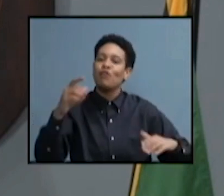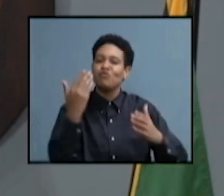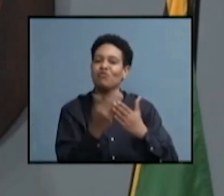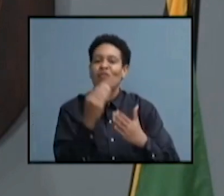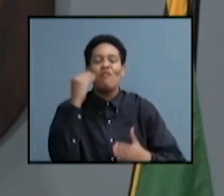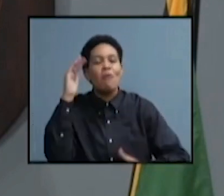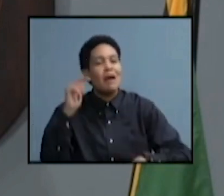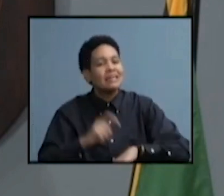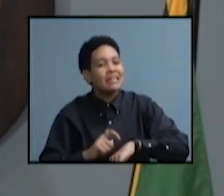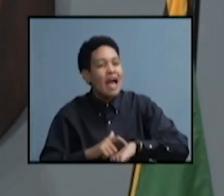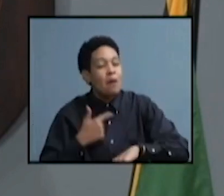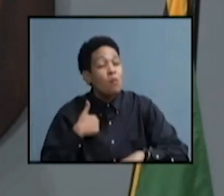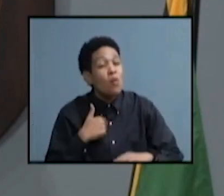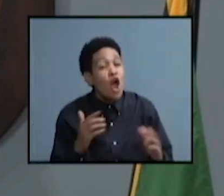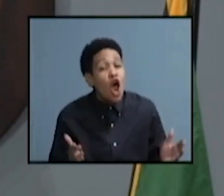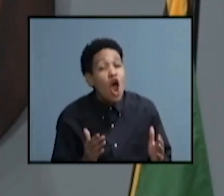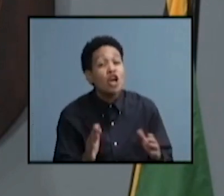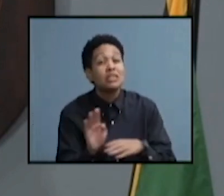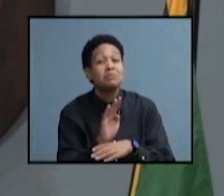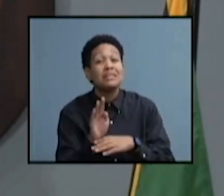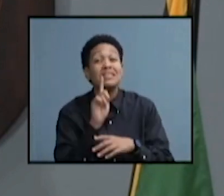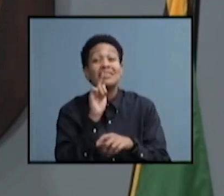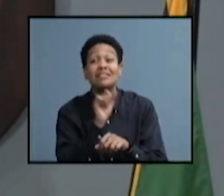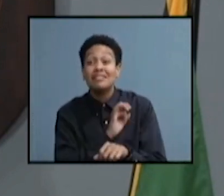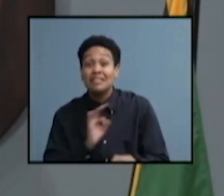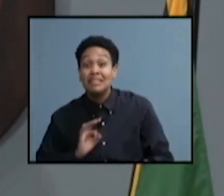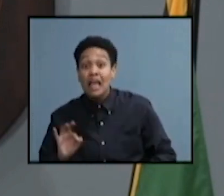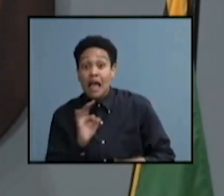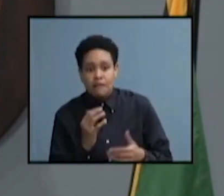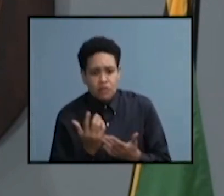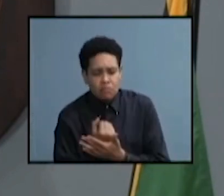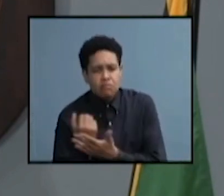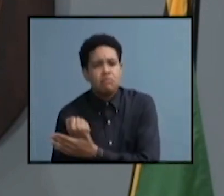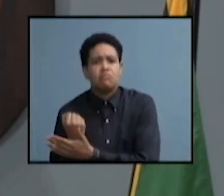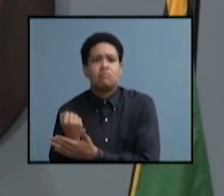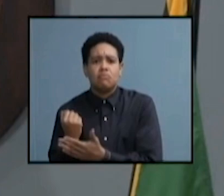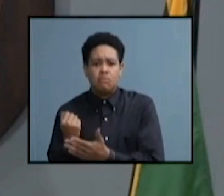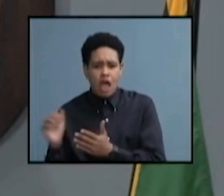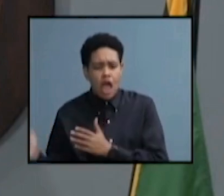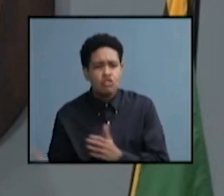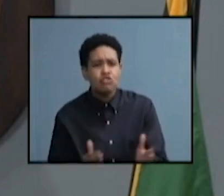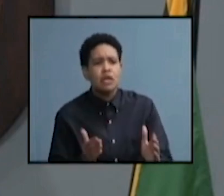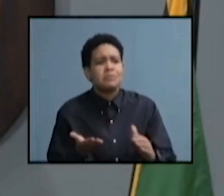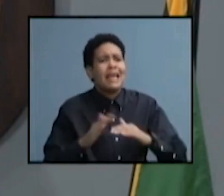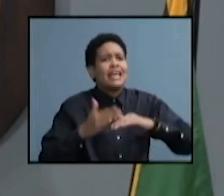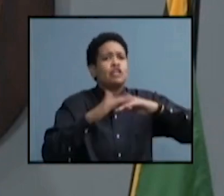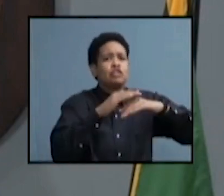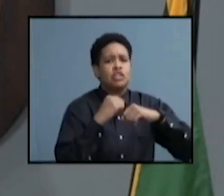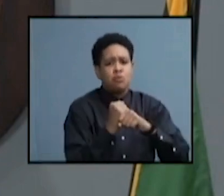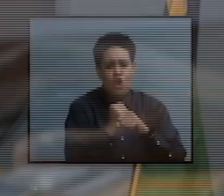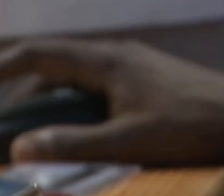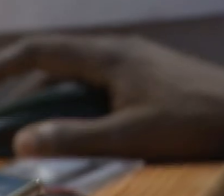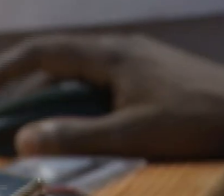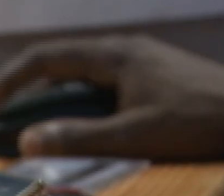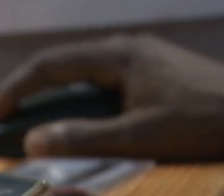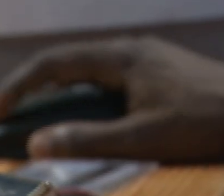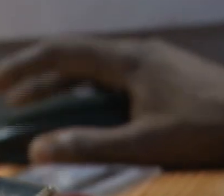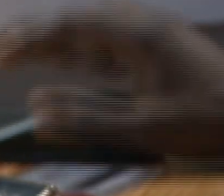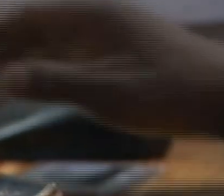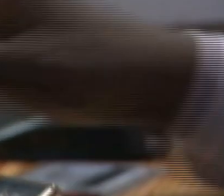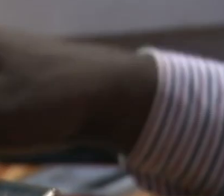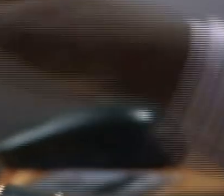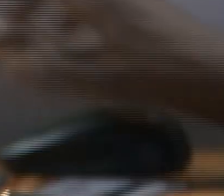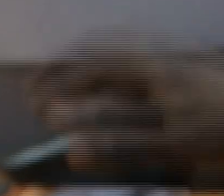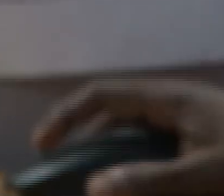to optimize arrangements to increase productive use of time and safe travel. And so